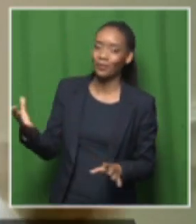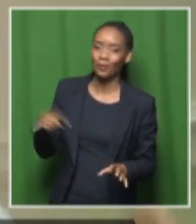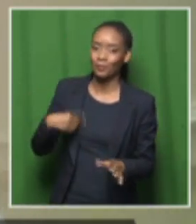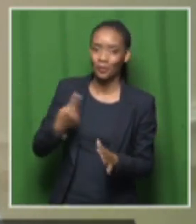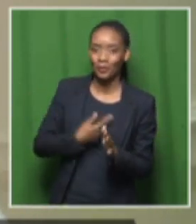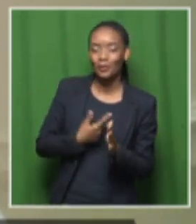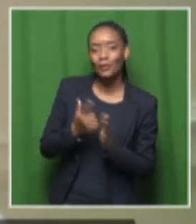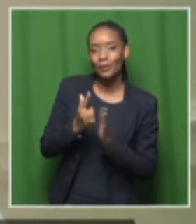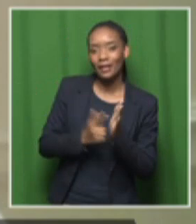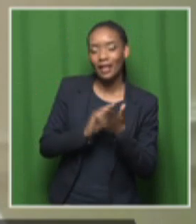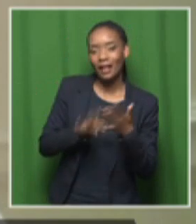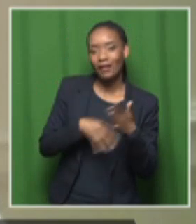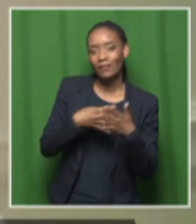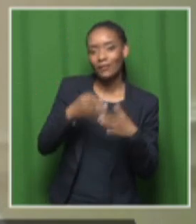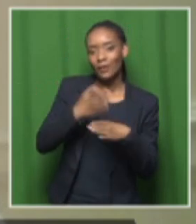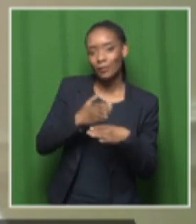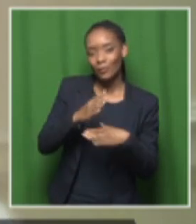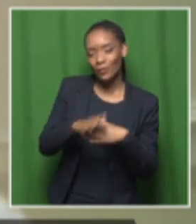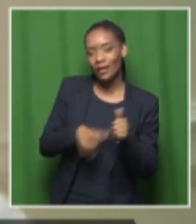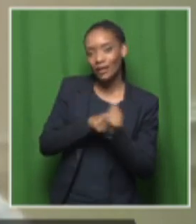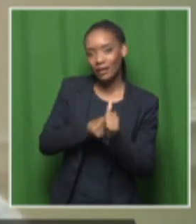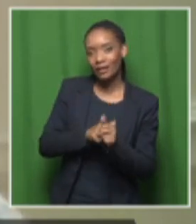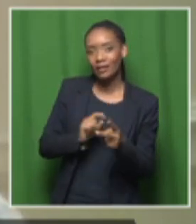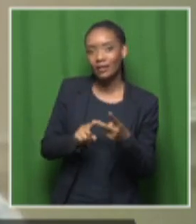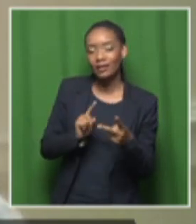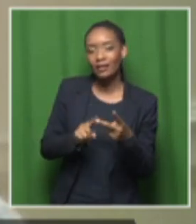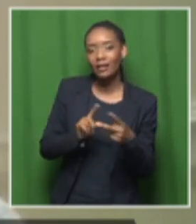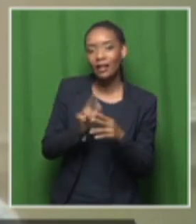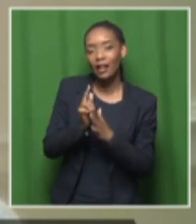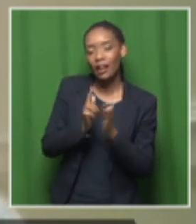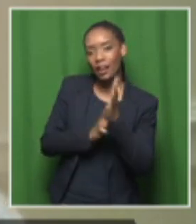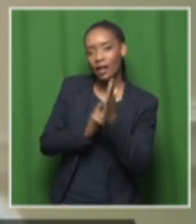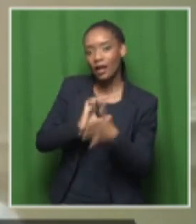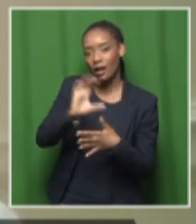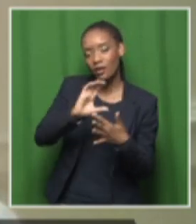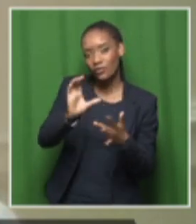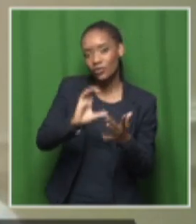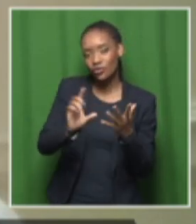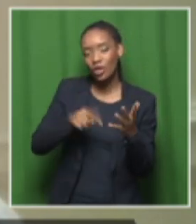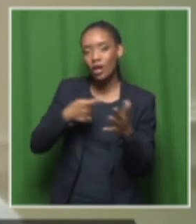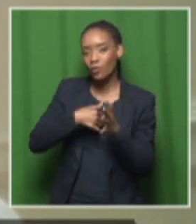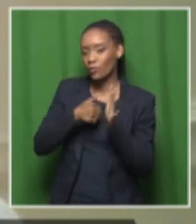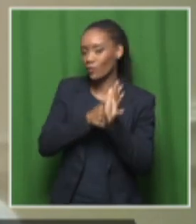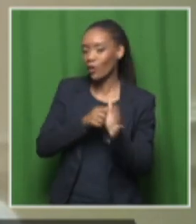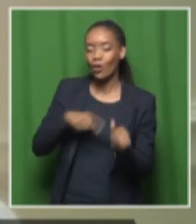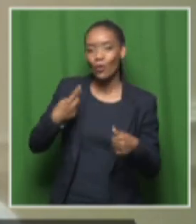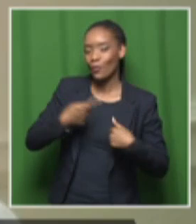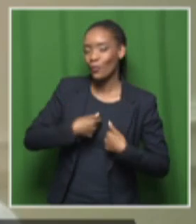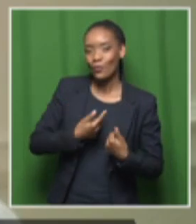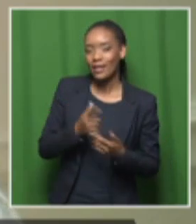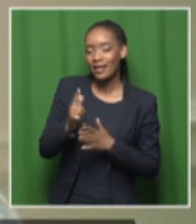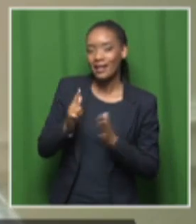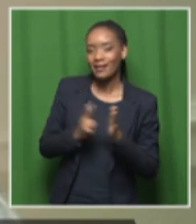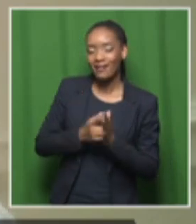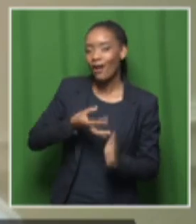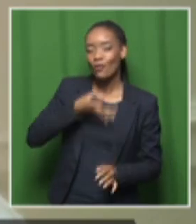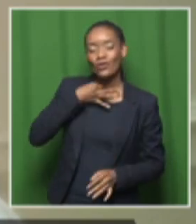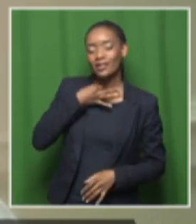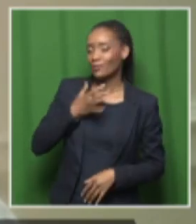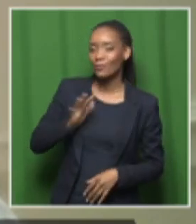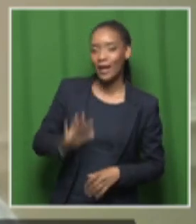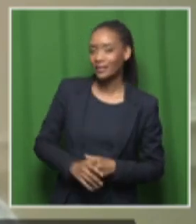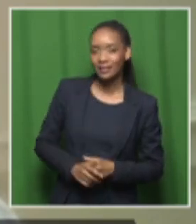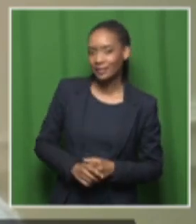framework. We operate within the legal criteria. We didn't want to undergo legal risk and place